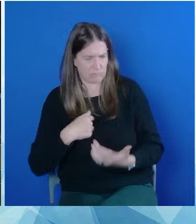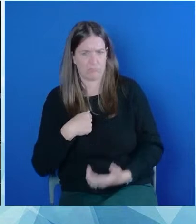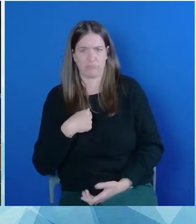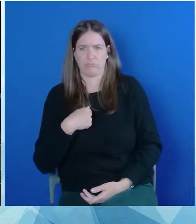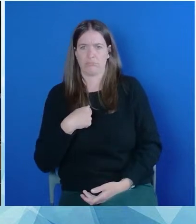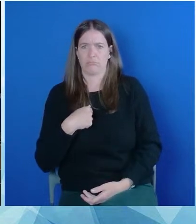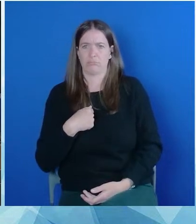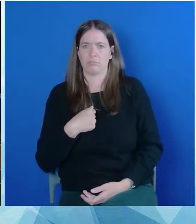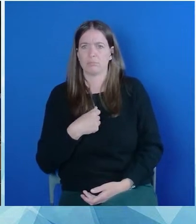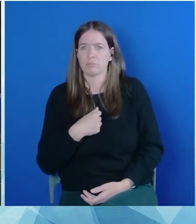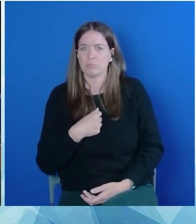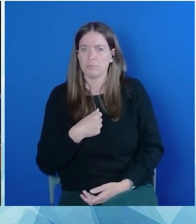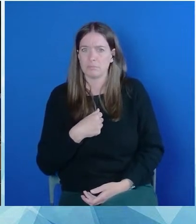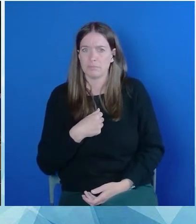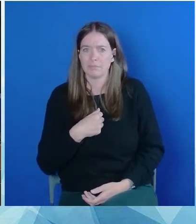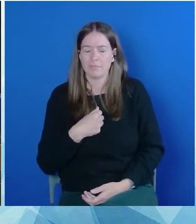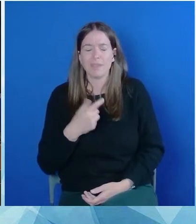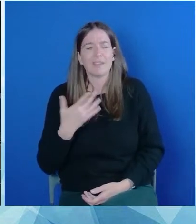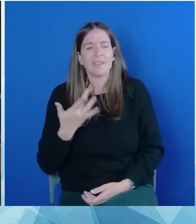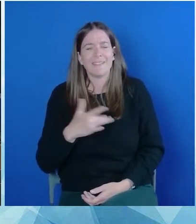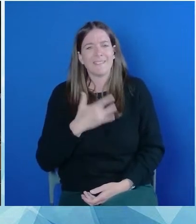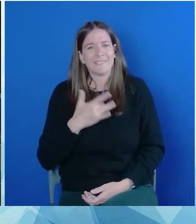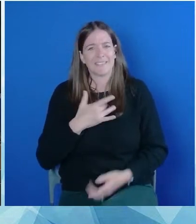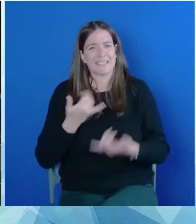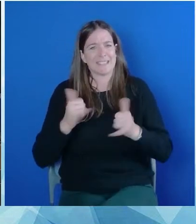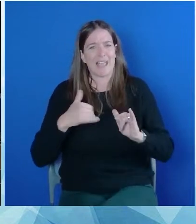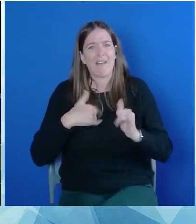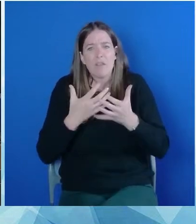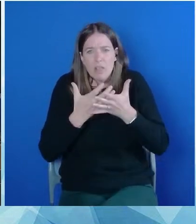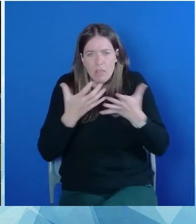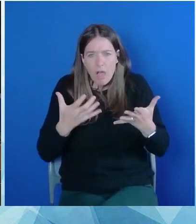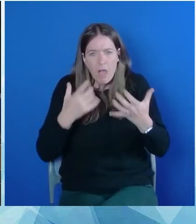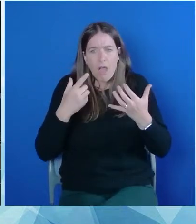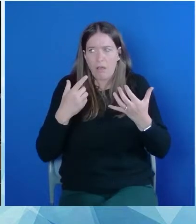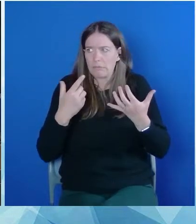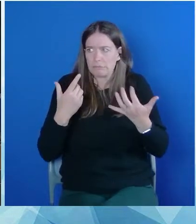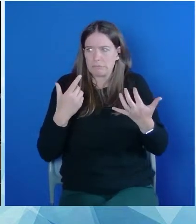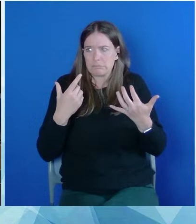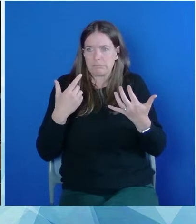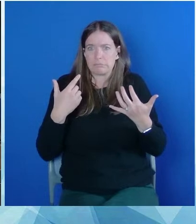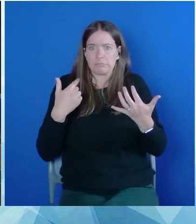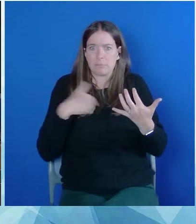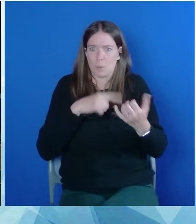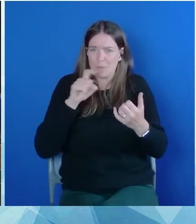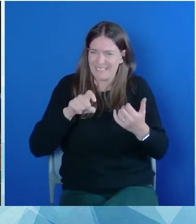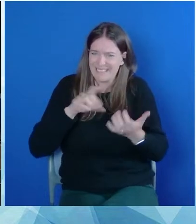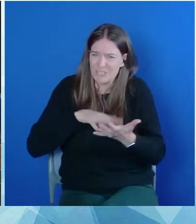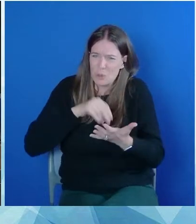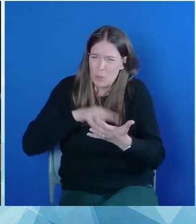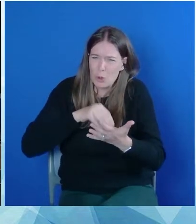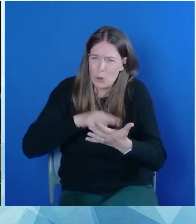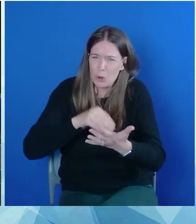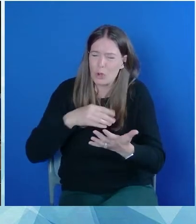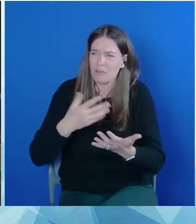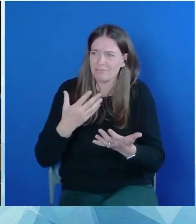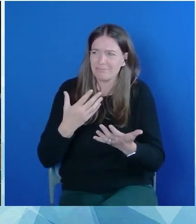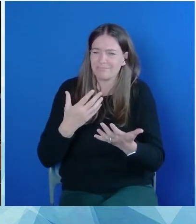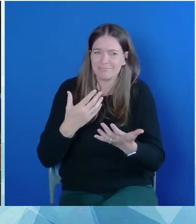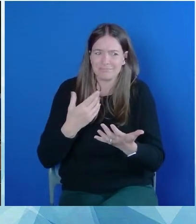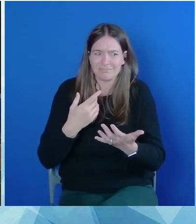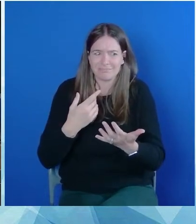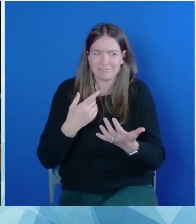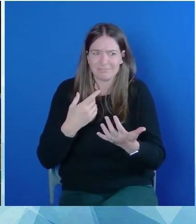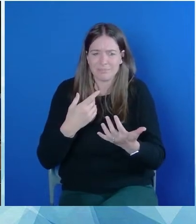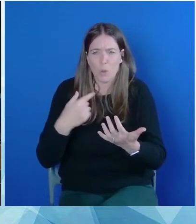lot to learn about. We gave Annette time to learn